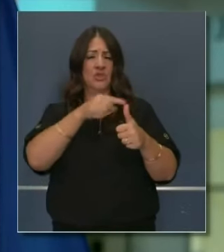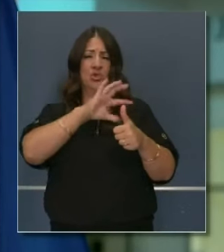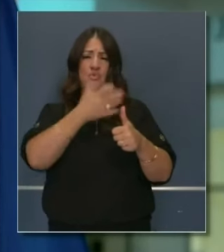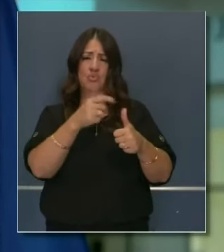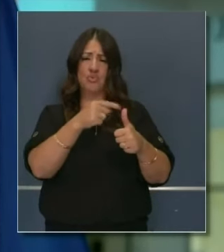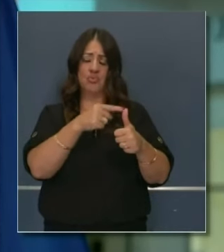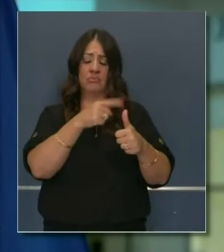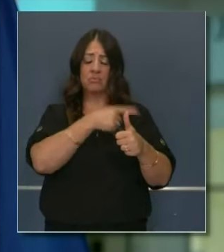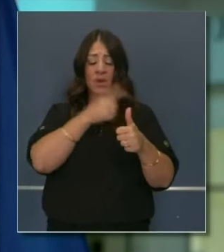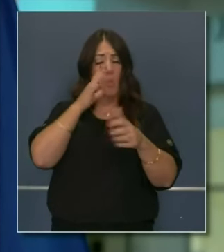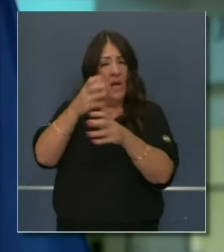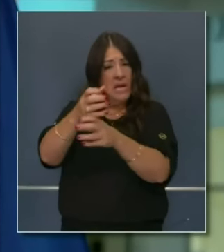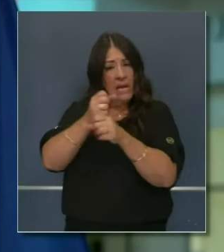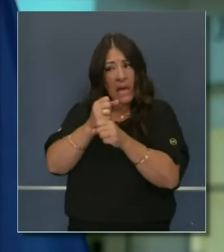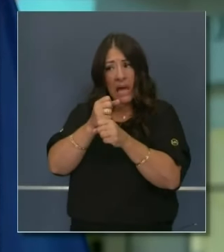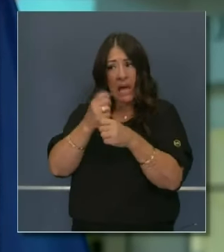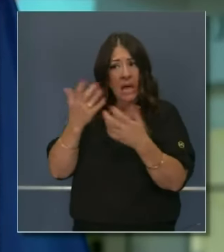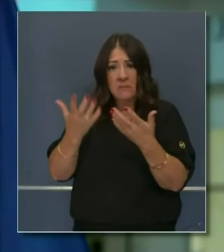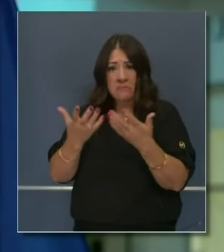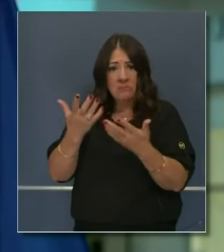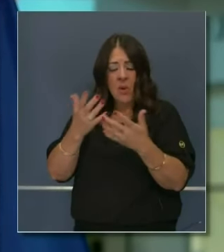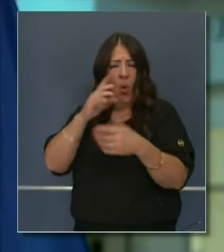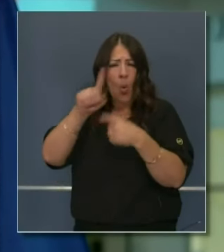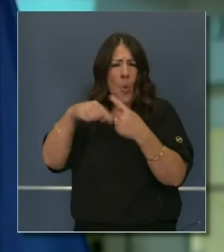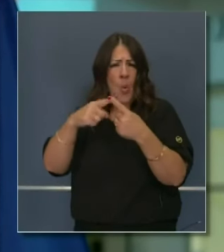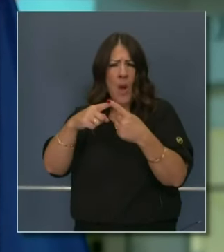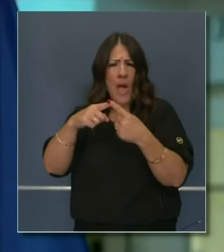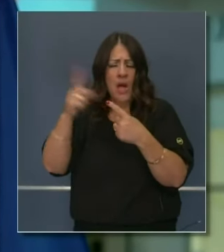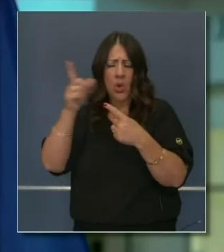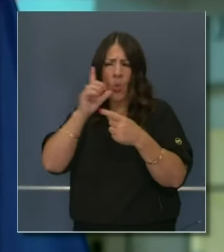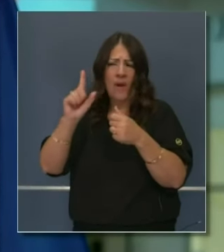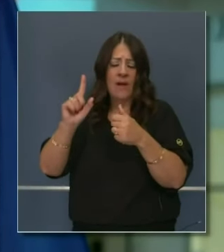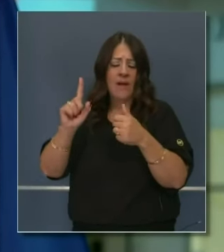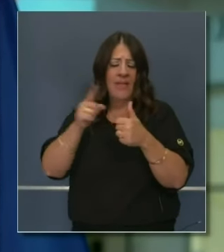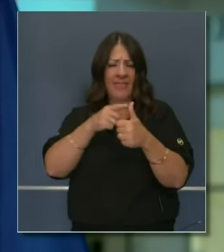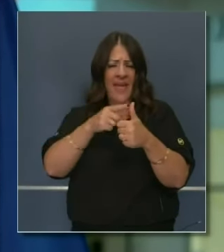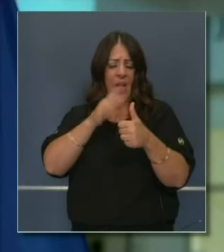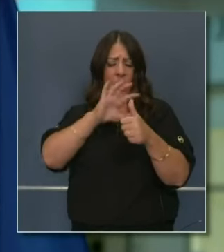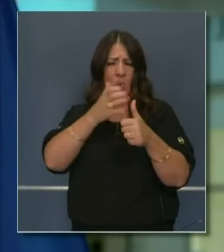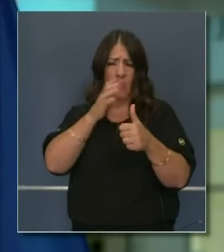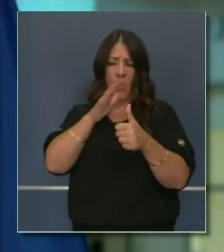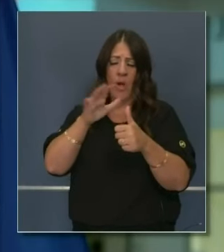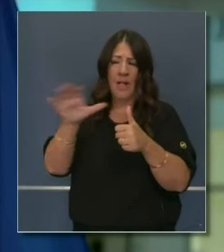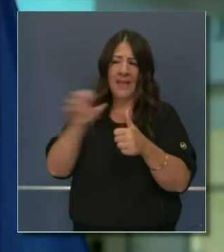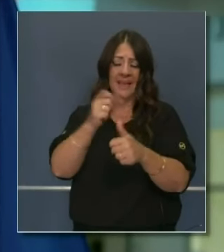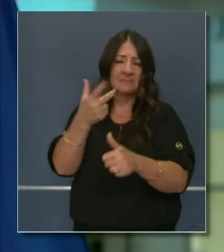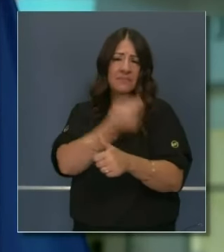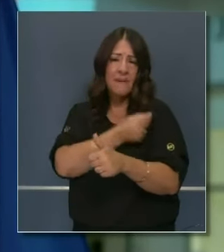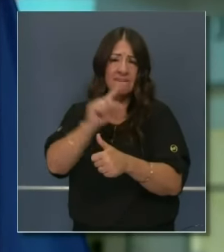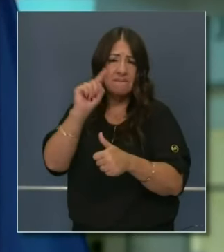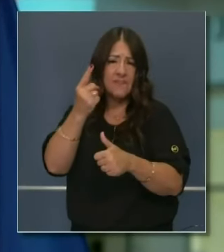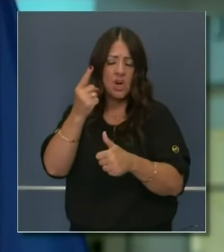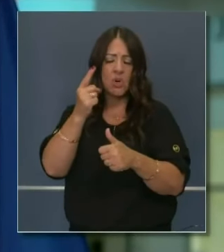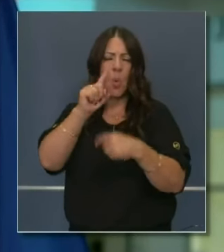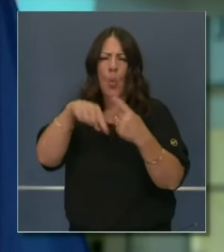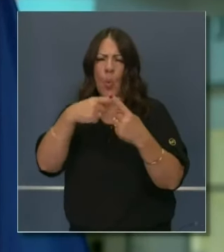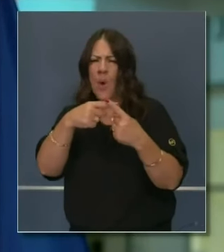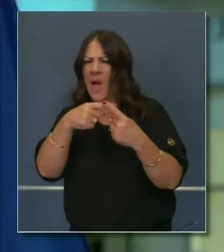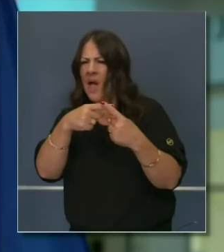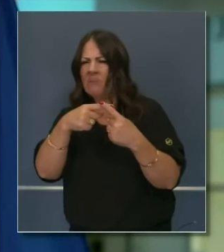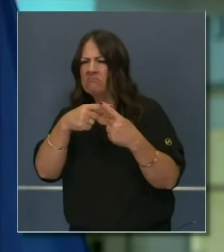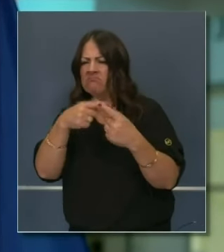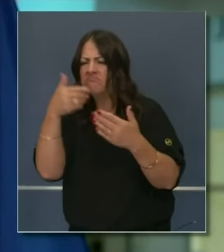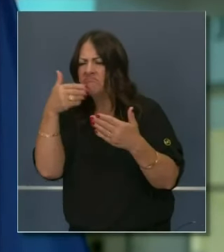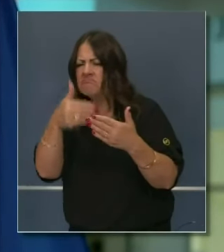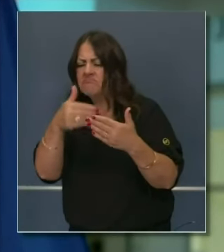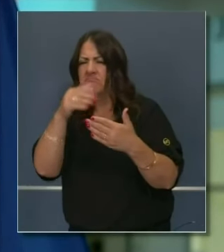vaccine by the end of this year? Or can you explain a little bit more about how long it would take